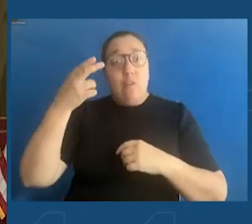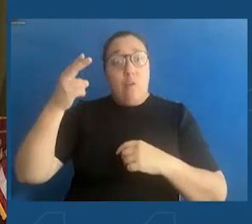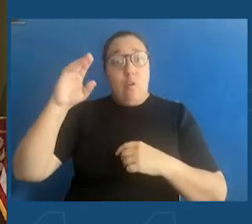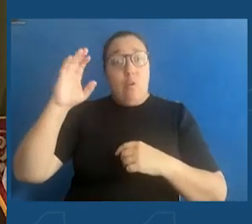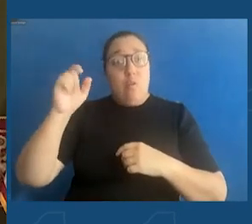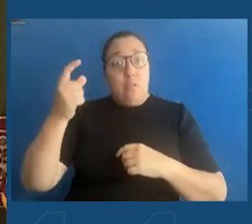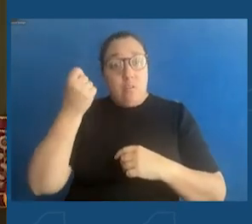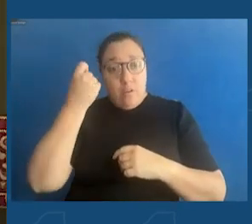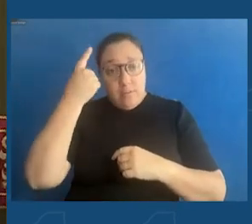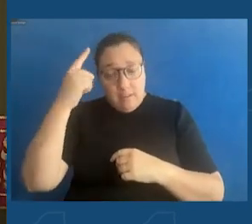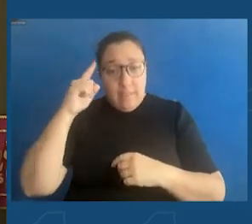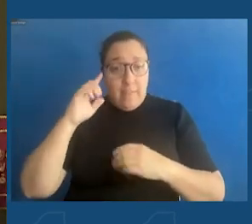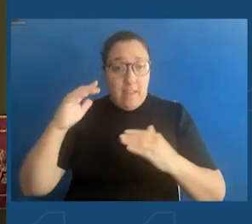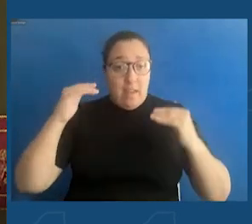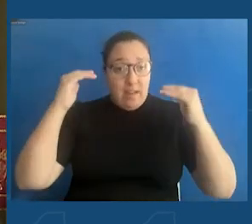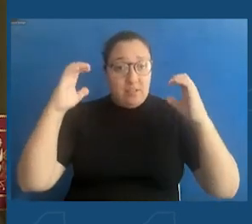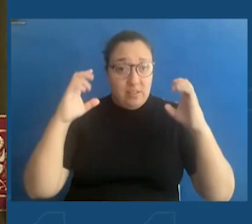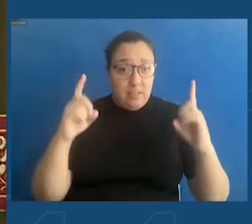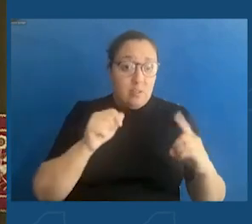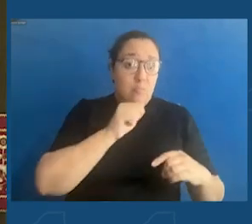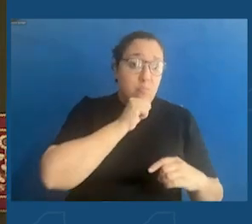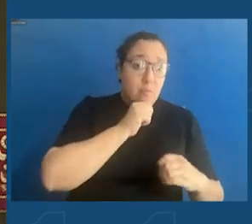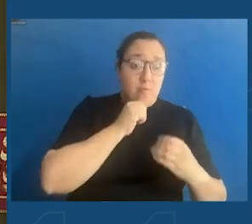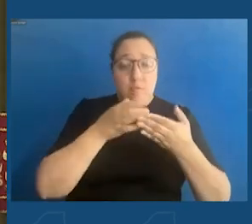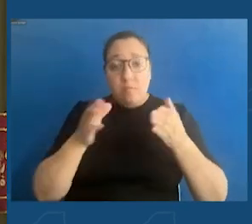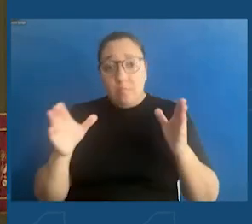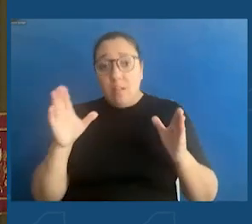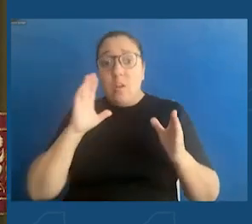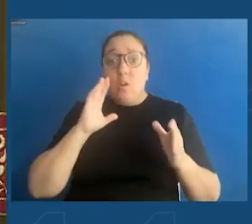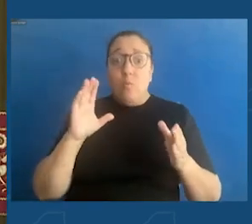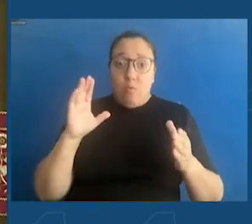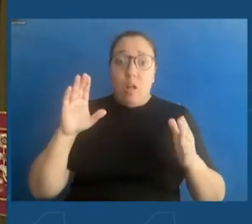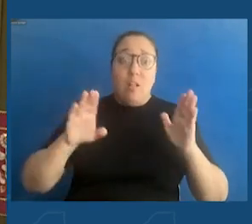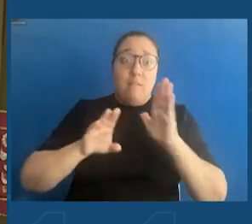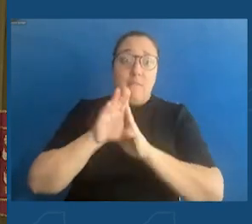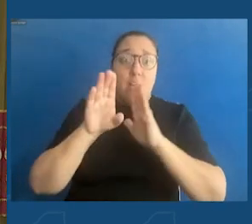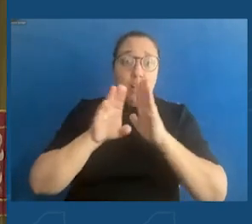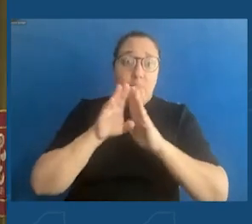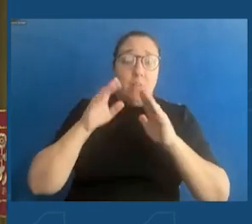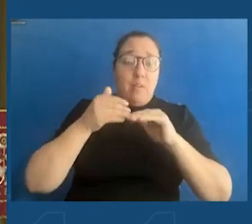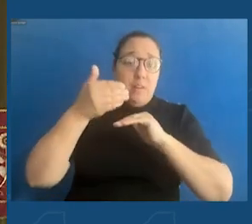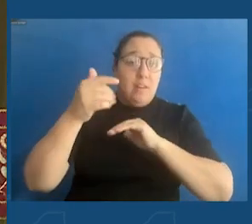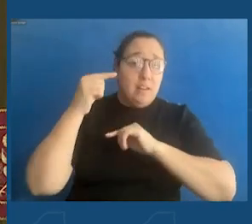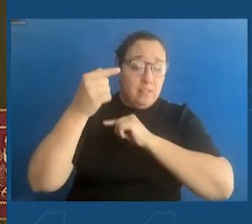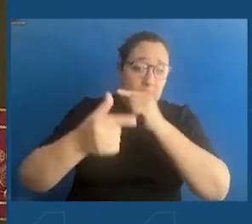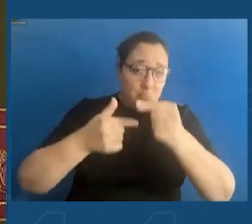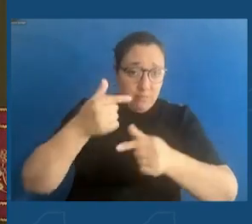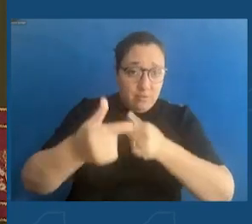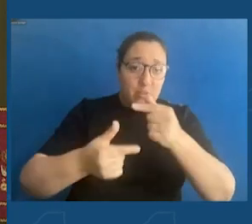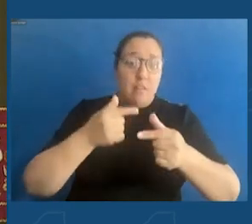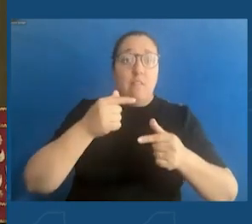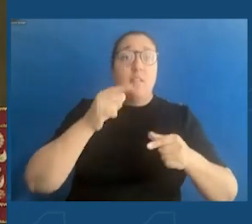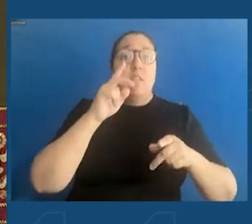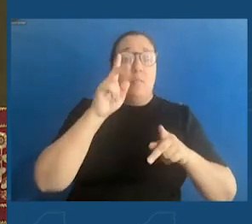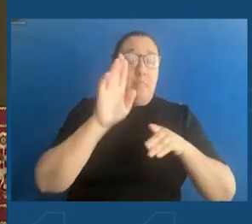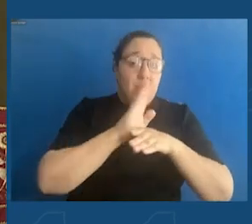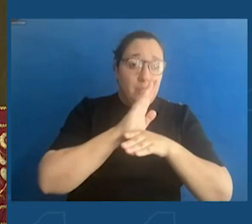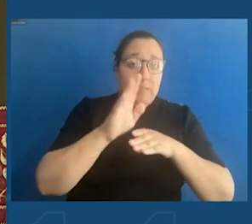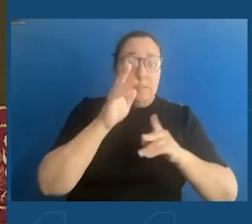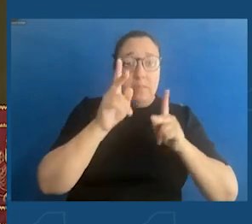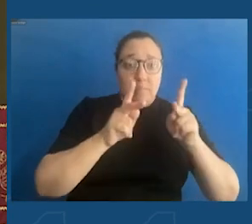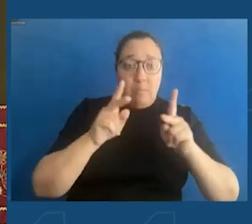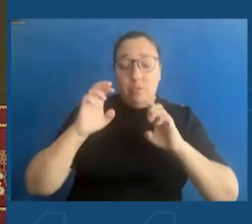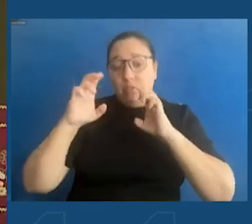public and private, is developing the next generation of entrepreneurs, educators, and healthcare workers that our state